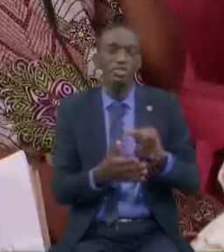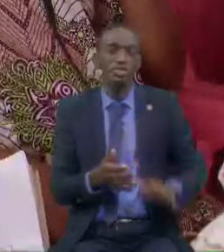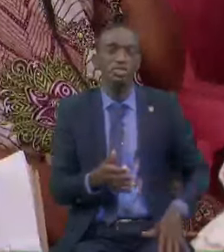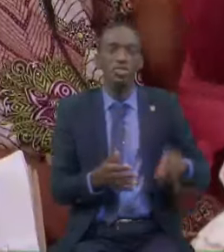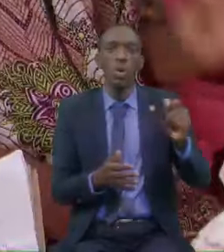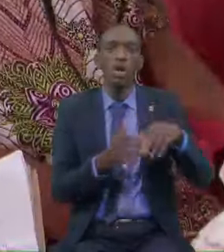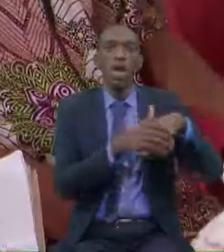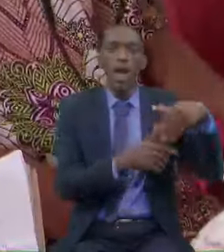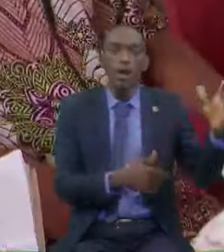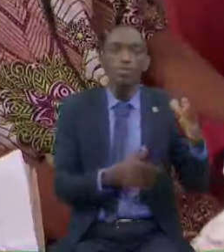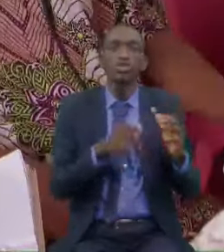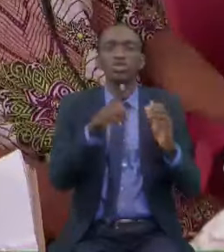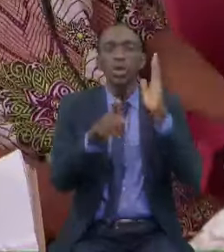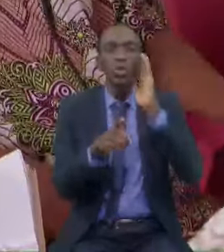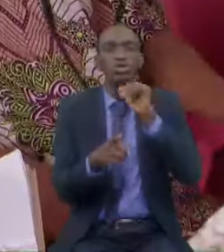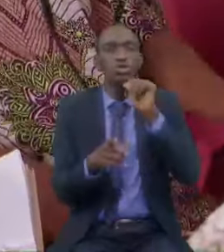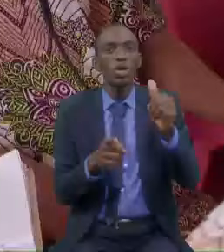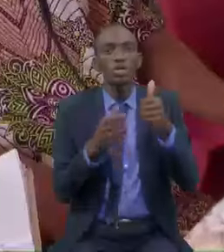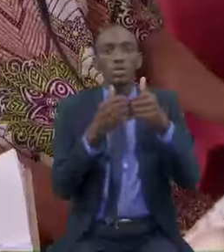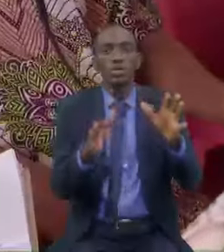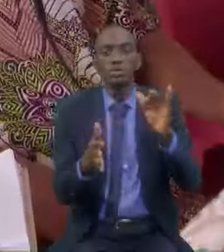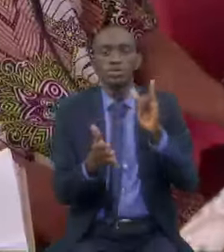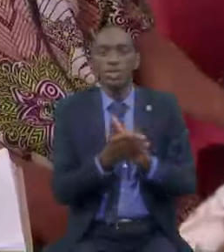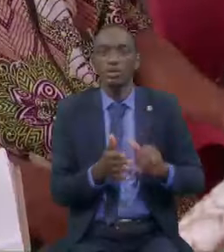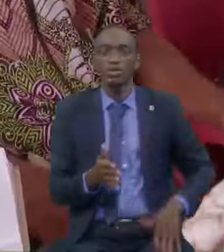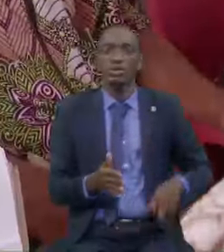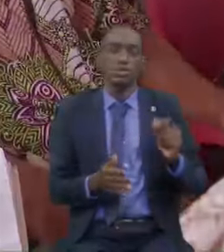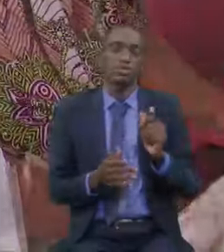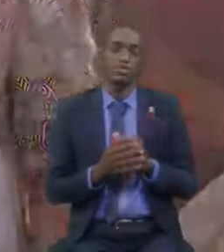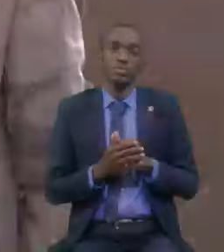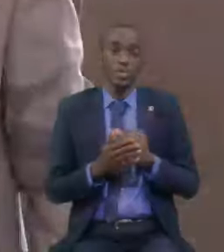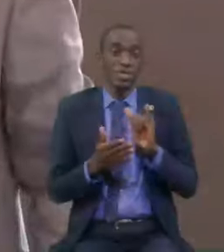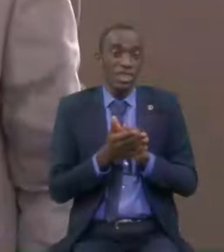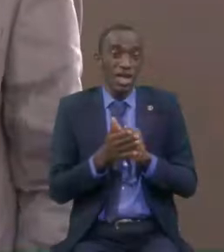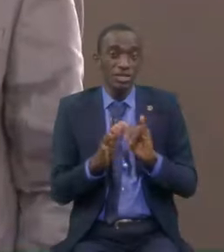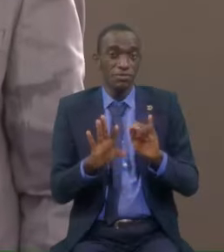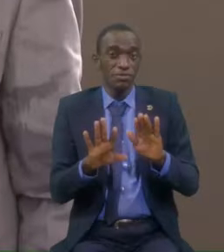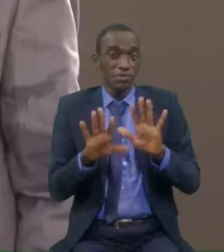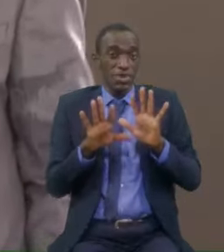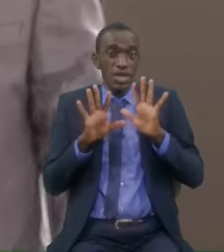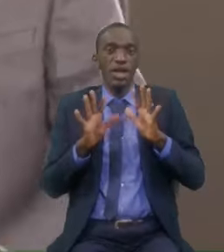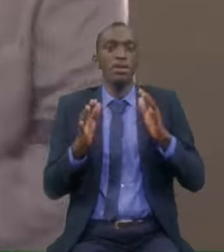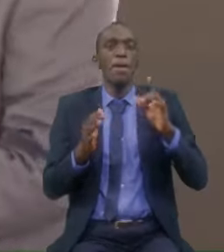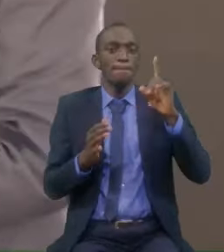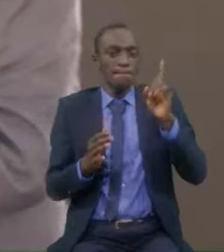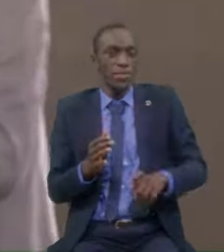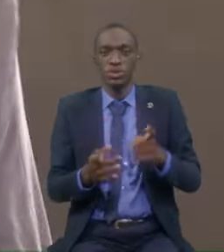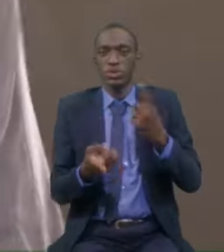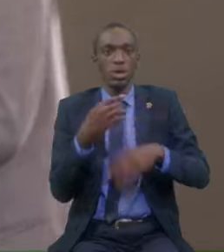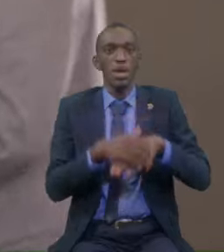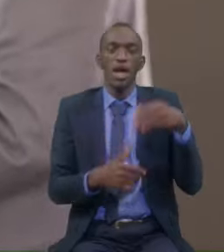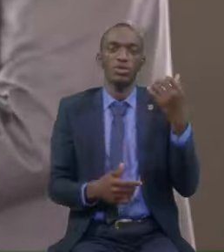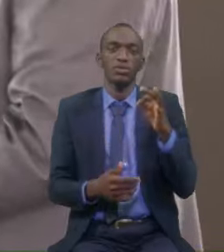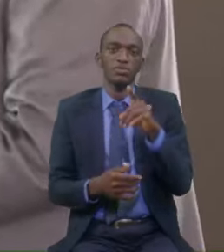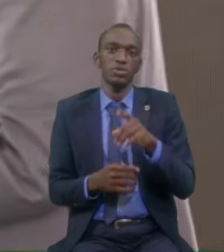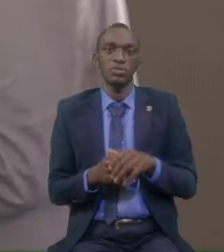dispossess that God. That dog, that fear has to come out of you. There are some